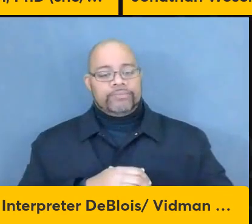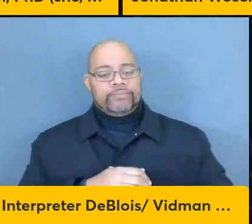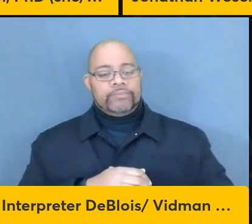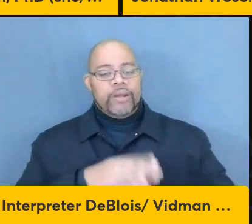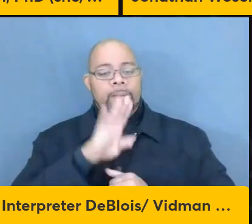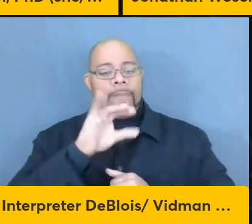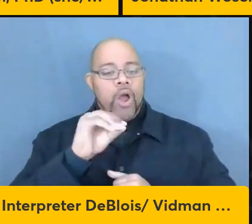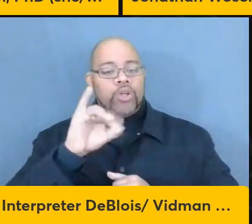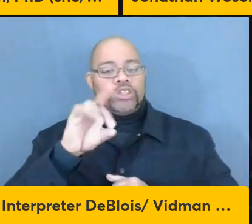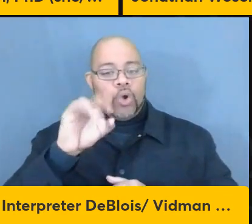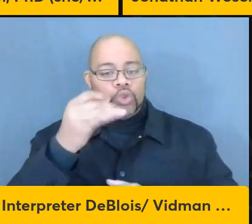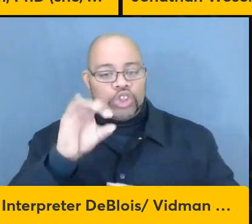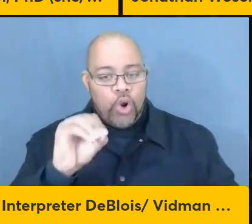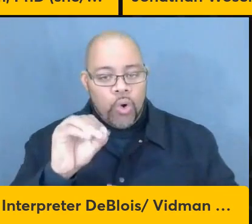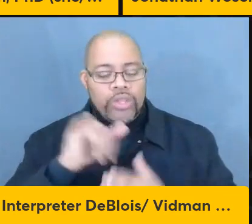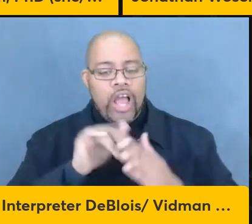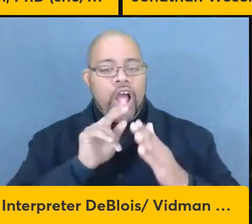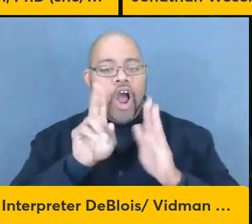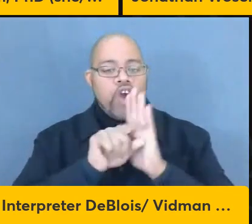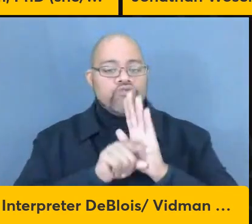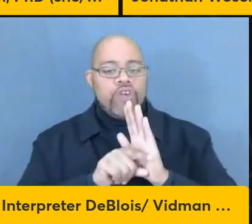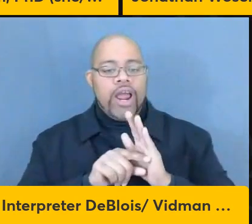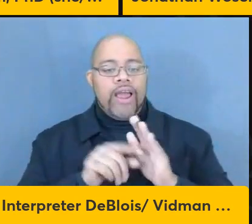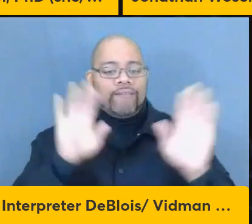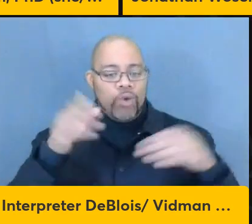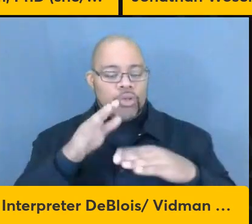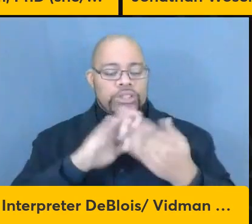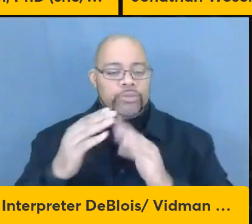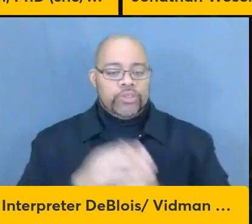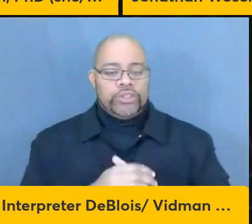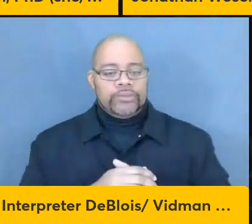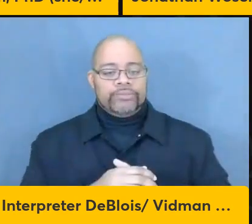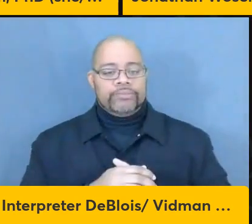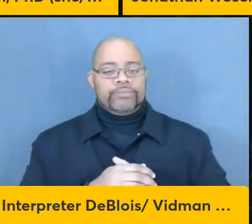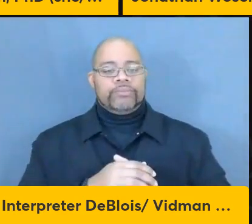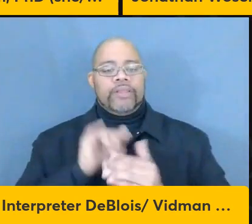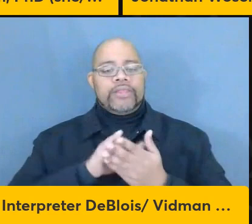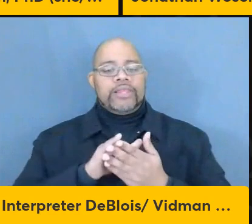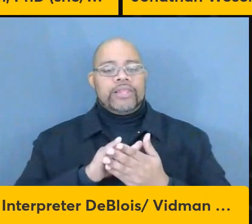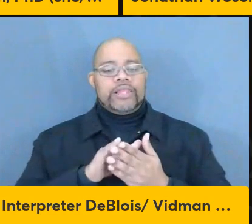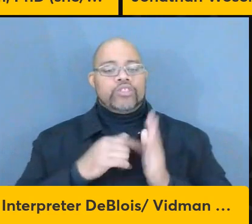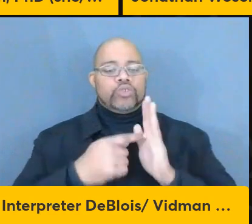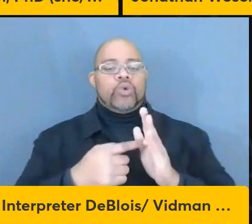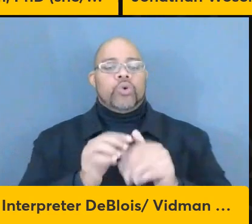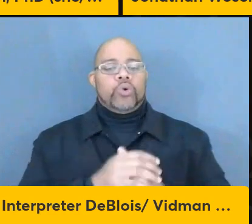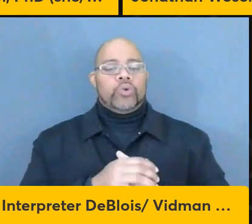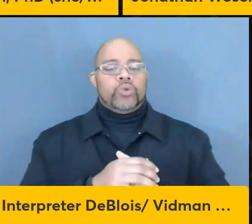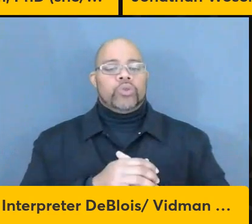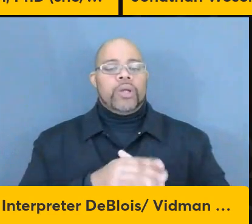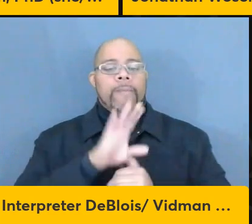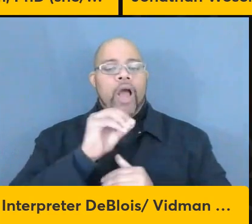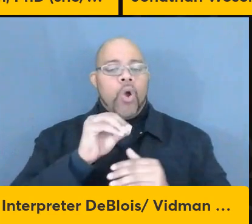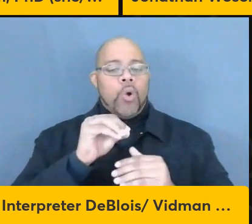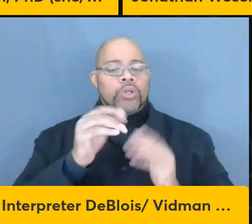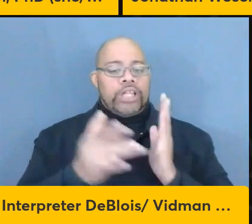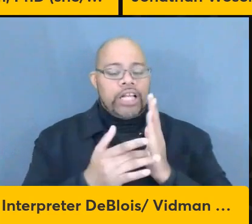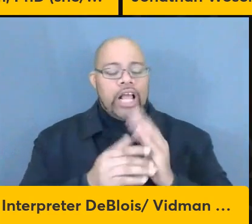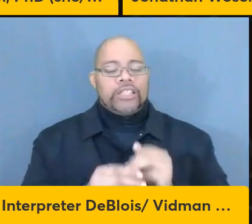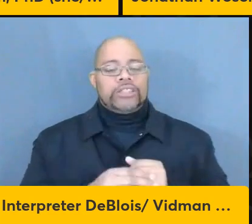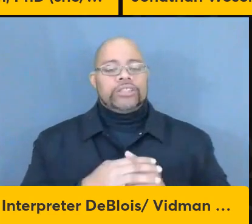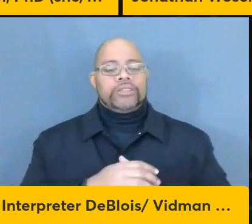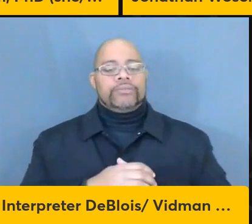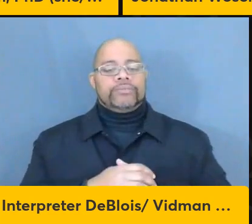Bio Dojo, which is like an undergrad focused community that exposes young people to biotechnology and